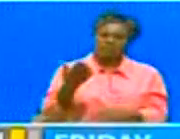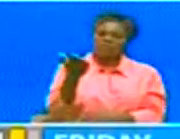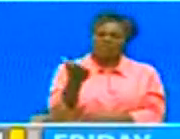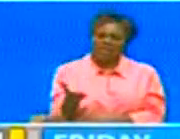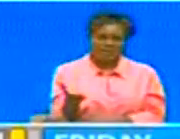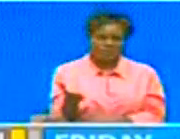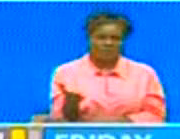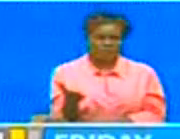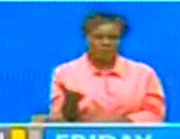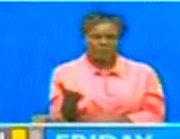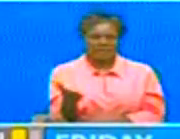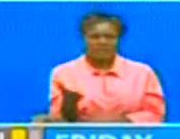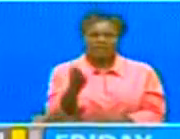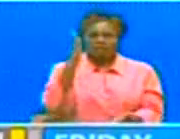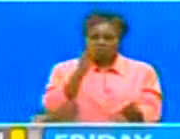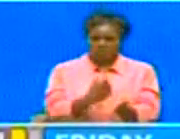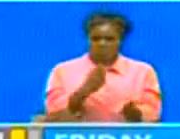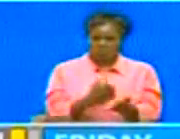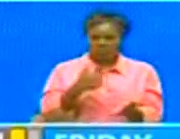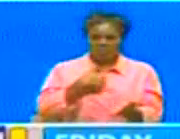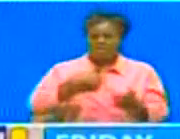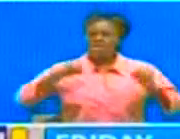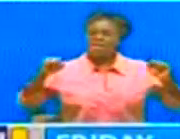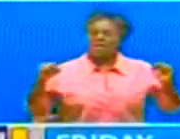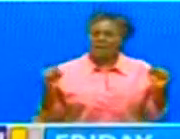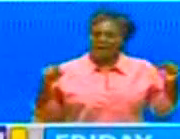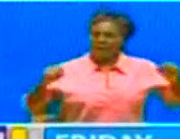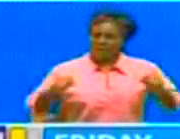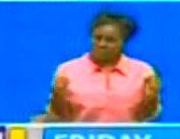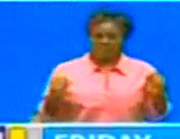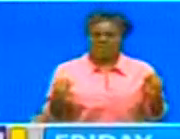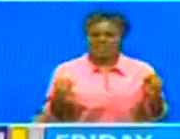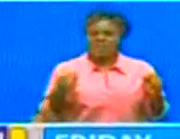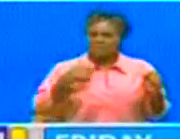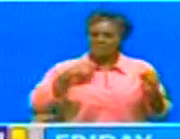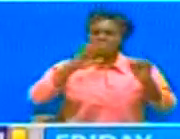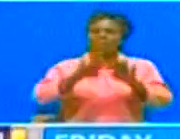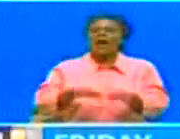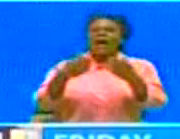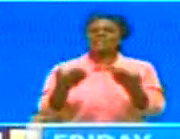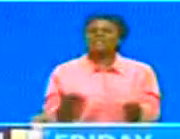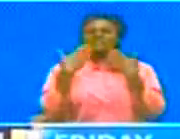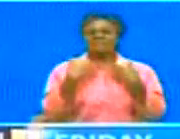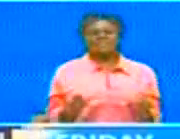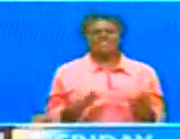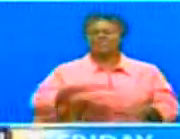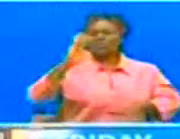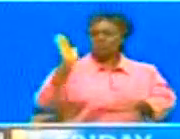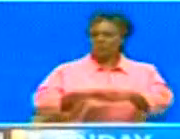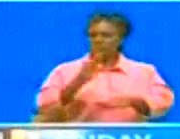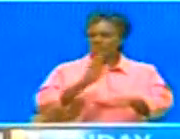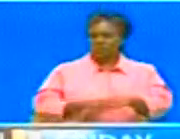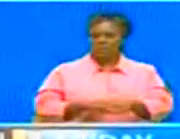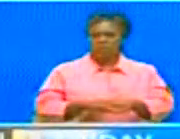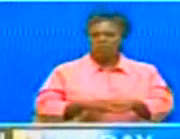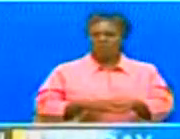And we literally had a party after that. I'm sure you like parties. Yes. That's no, for sure. It was very good. It was very good to all right. to be